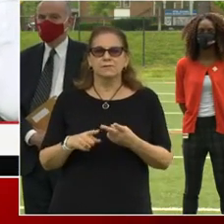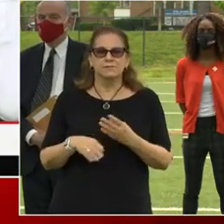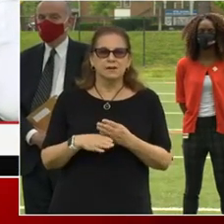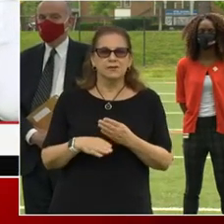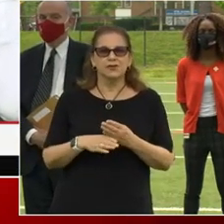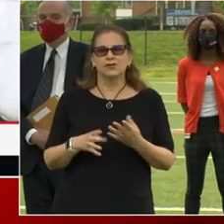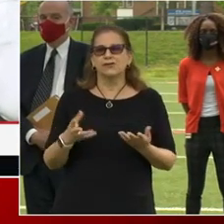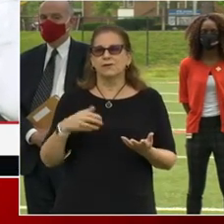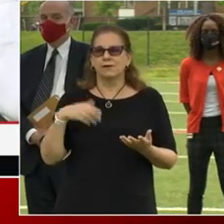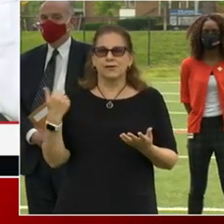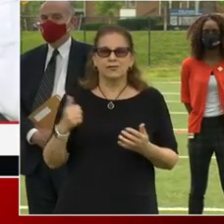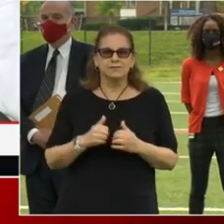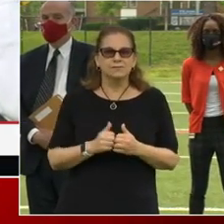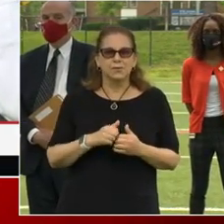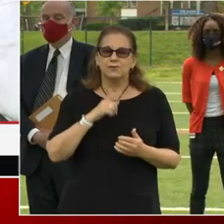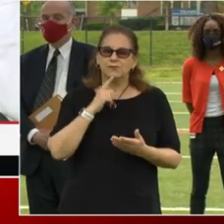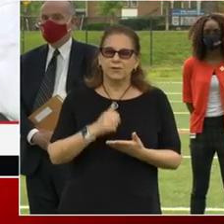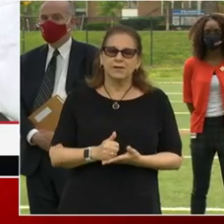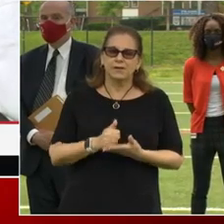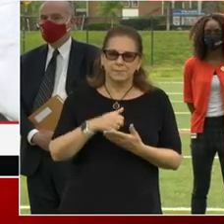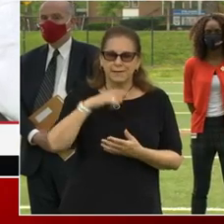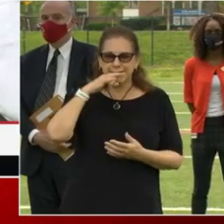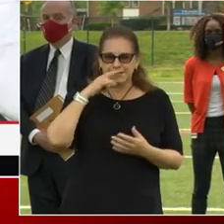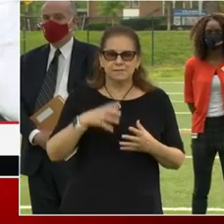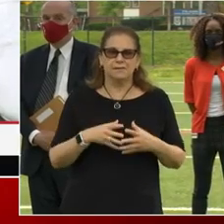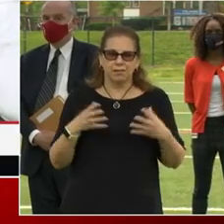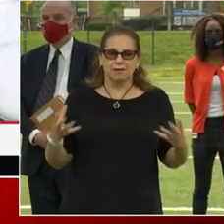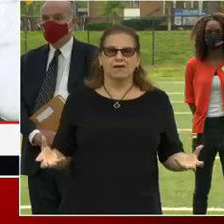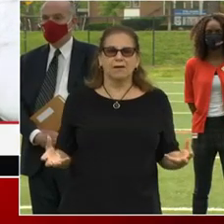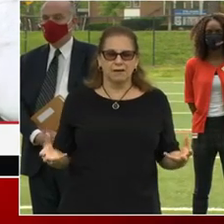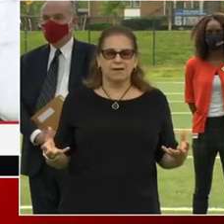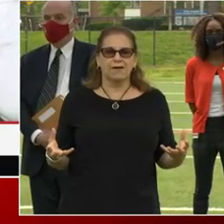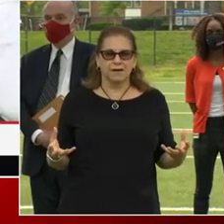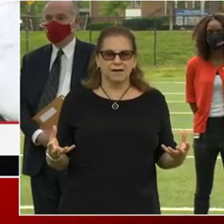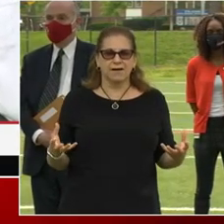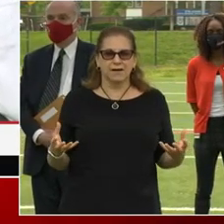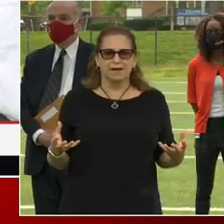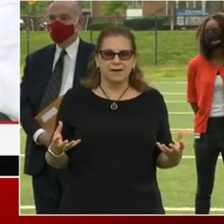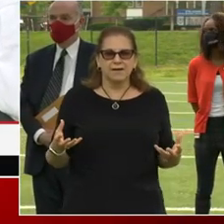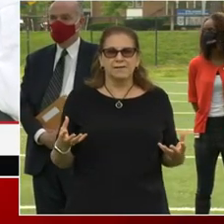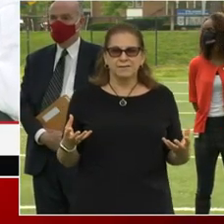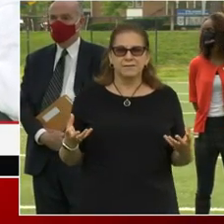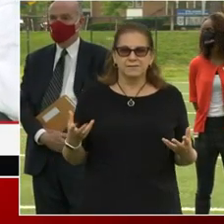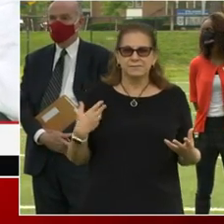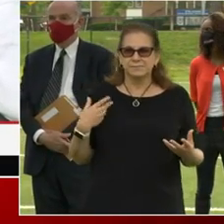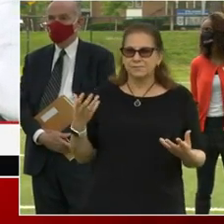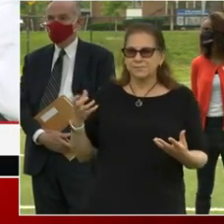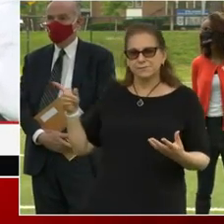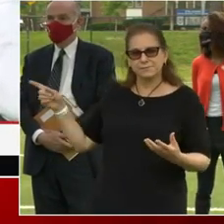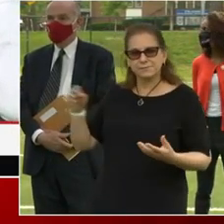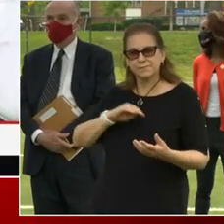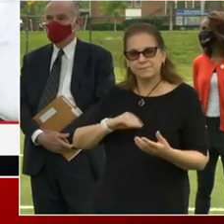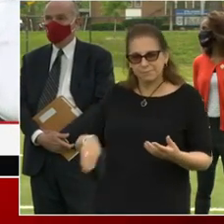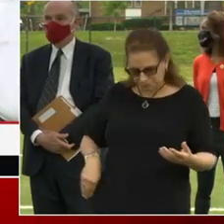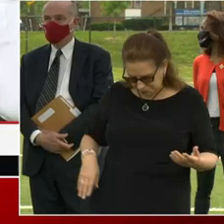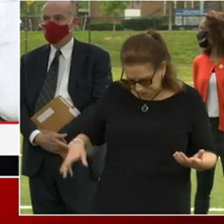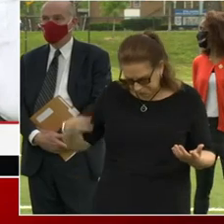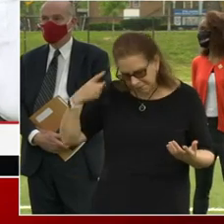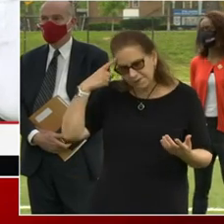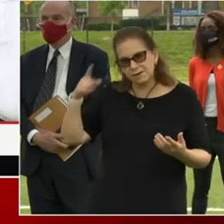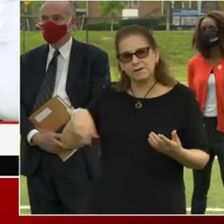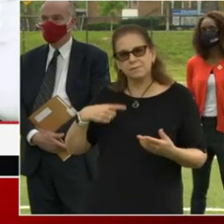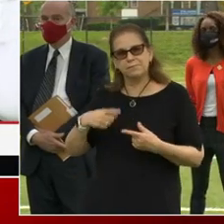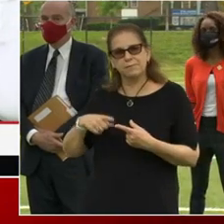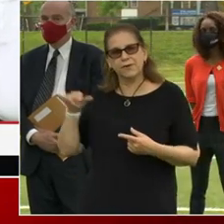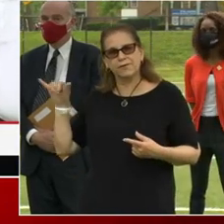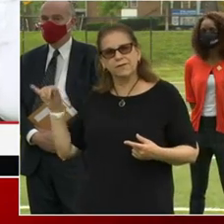So I'm just asking you, the mayor and the chief, to get together and just think about this sports piece in the city. Because look at this